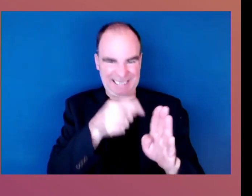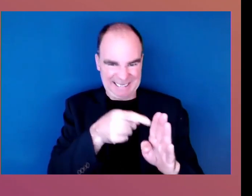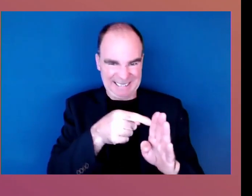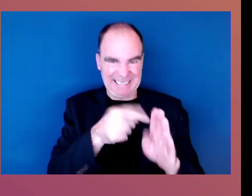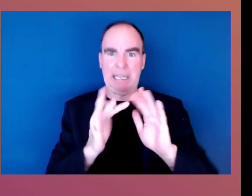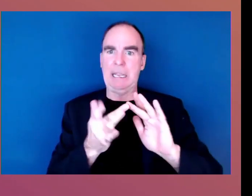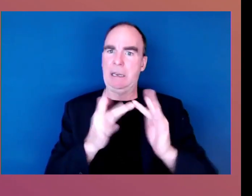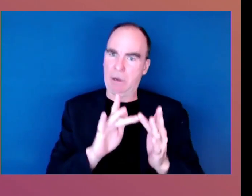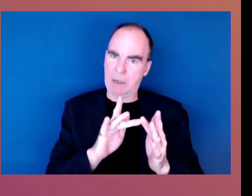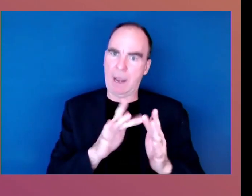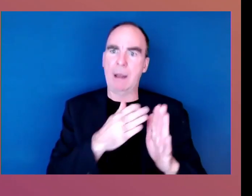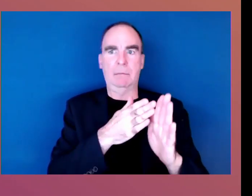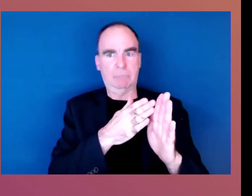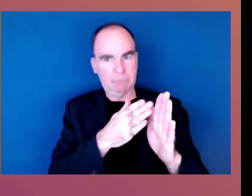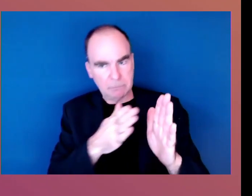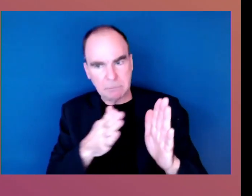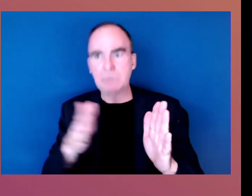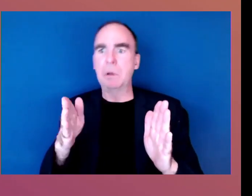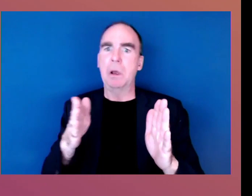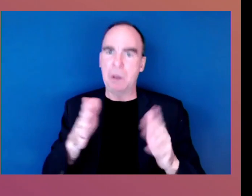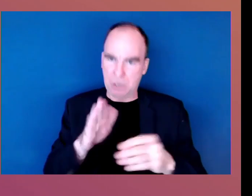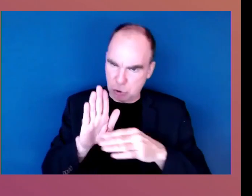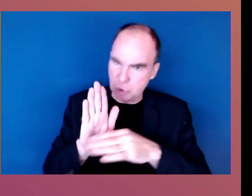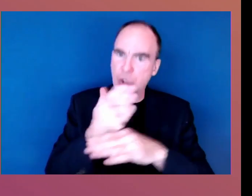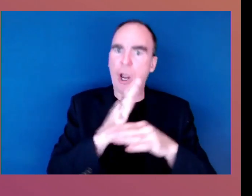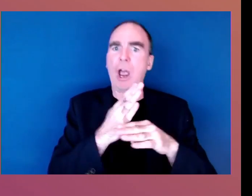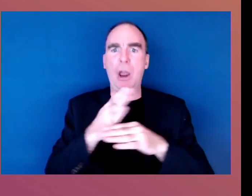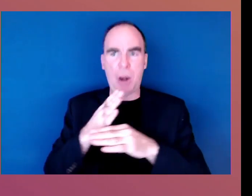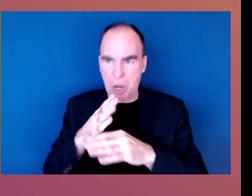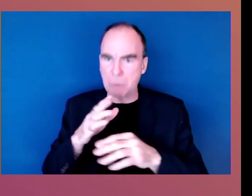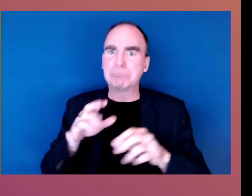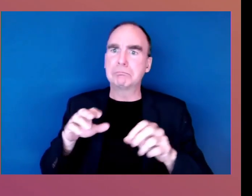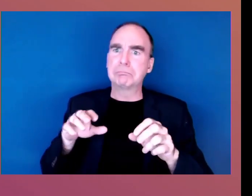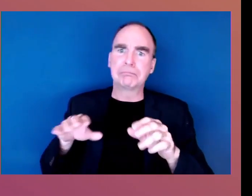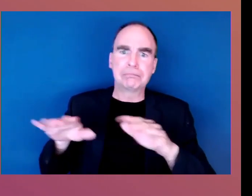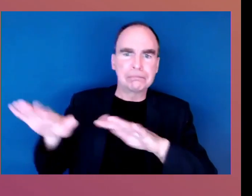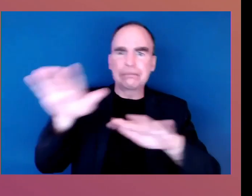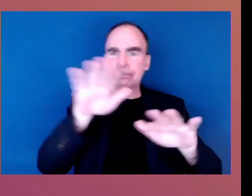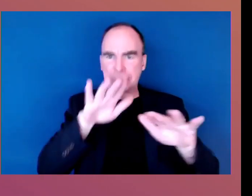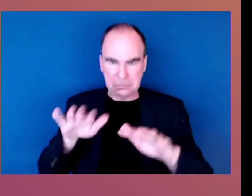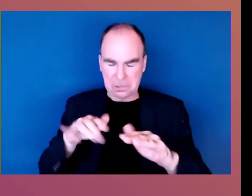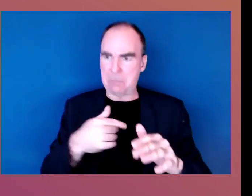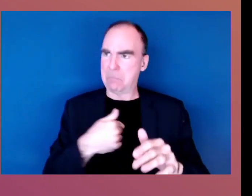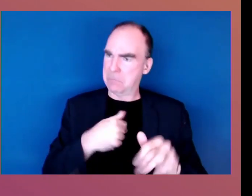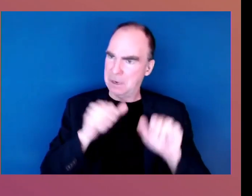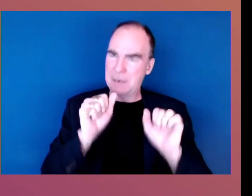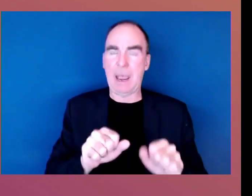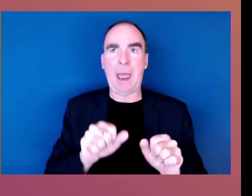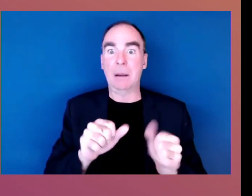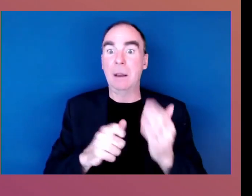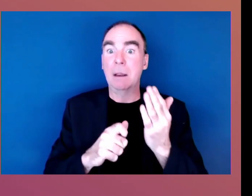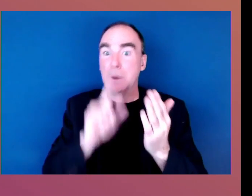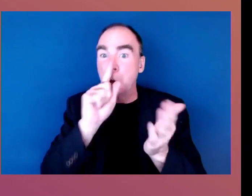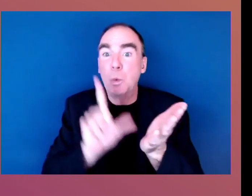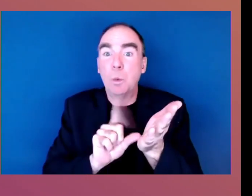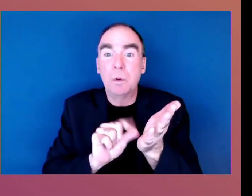environment. I was astonished because I could read newspapers at any time and every day.